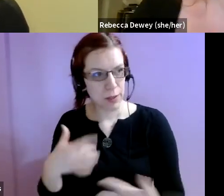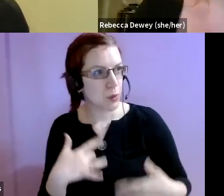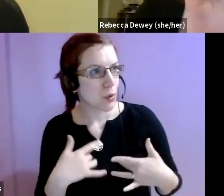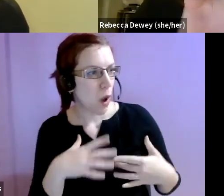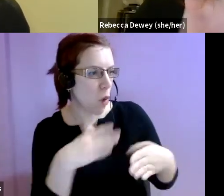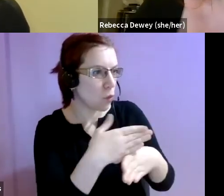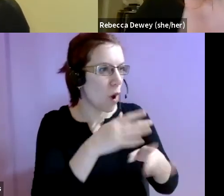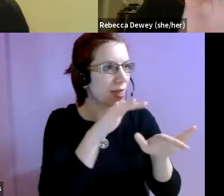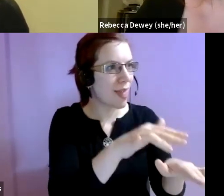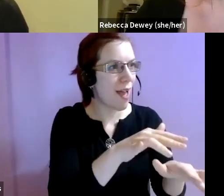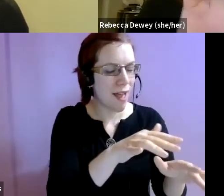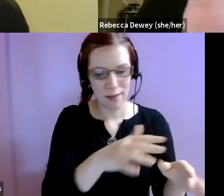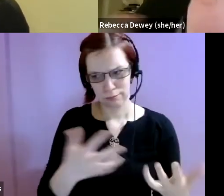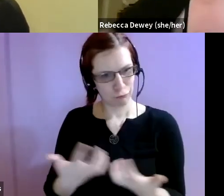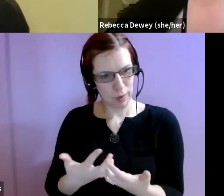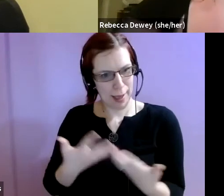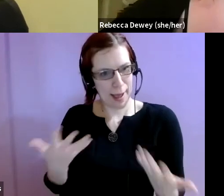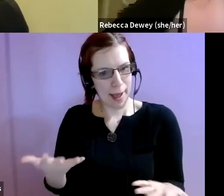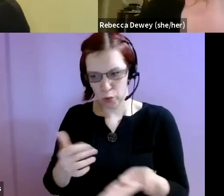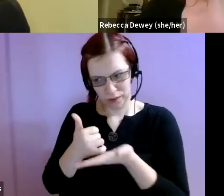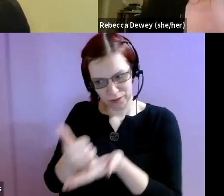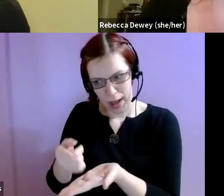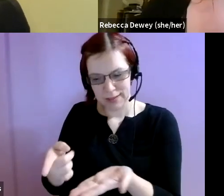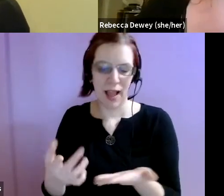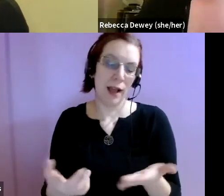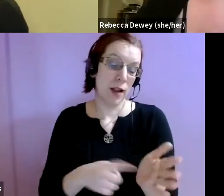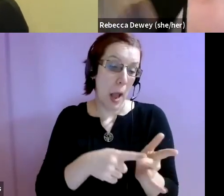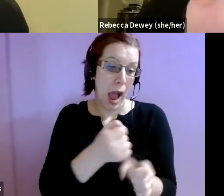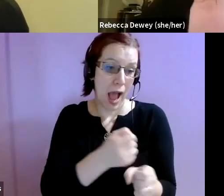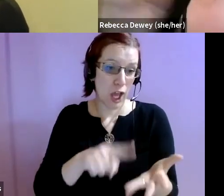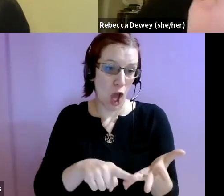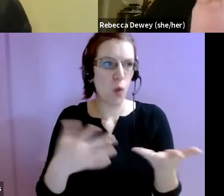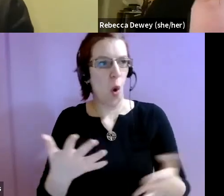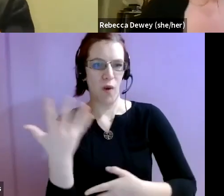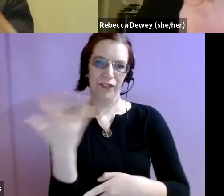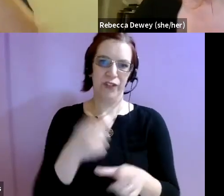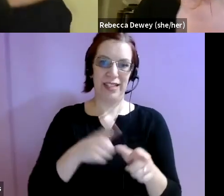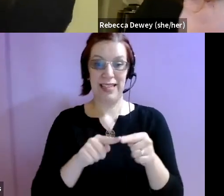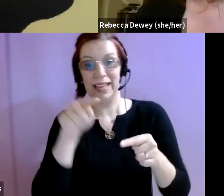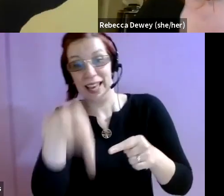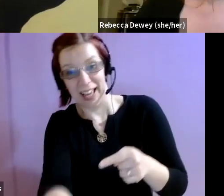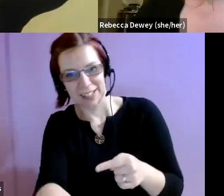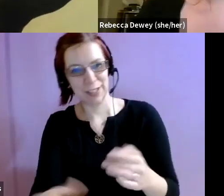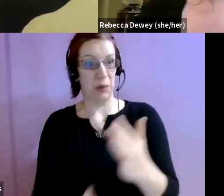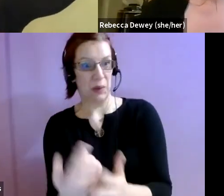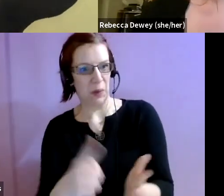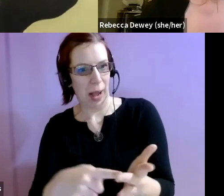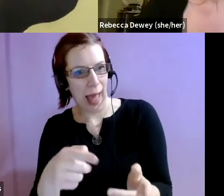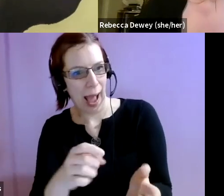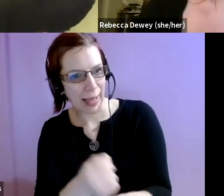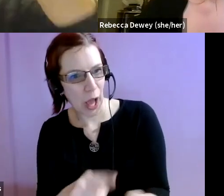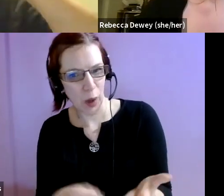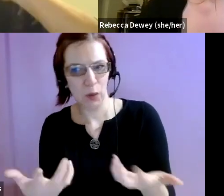to work at something like LIGO, or whatever the new LIGO is going to be in 15 years' time? So the good news is